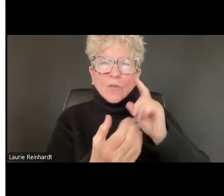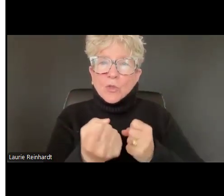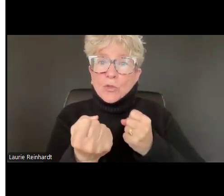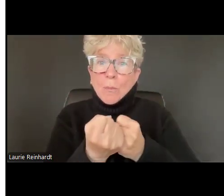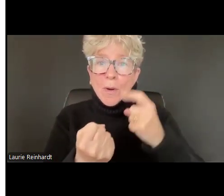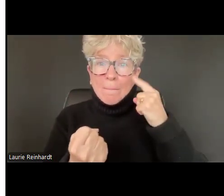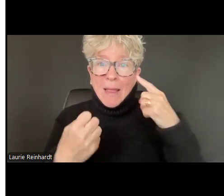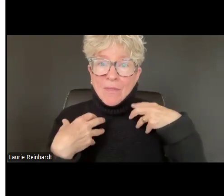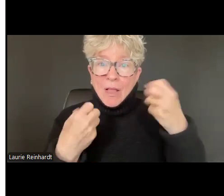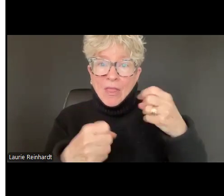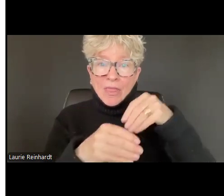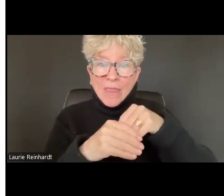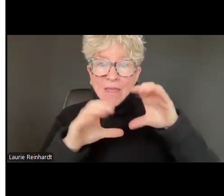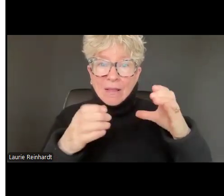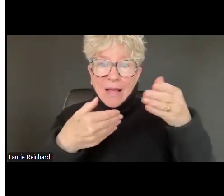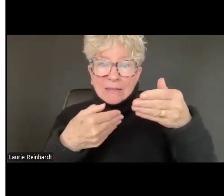classroom.